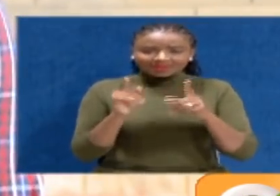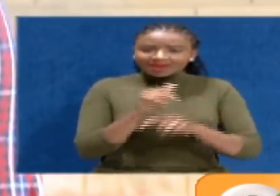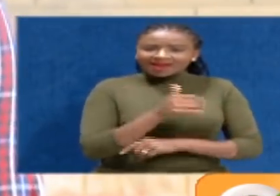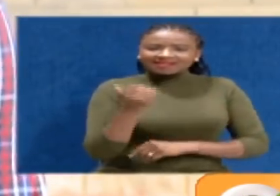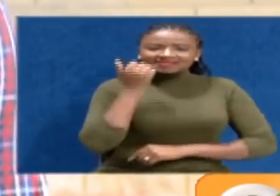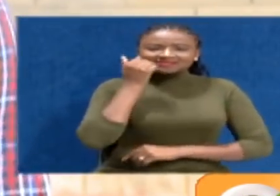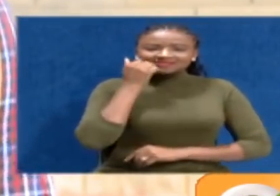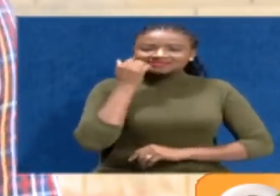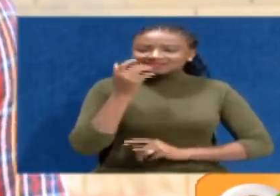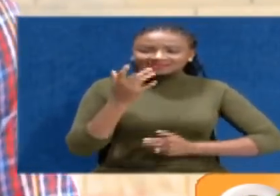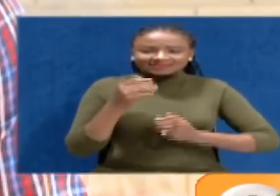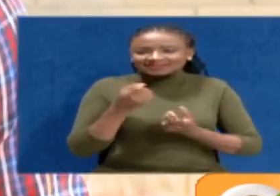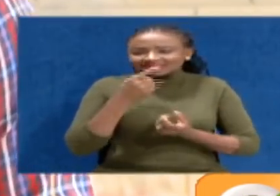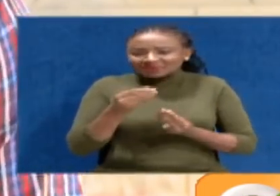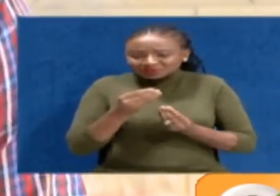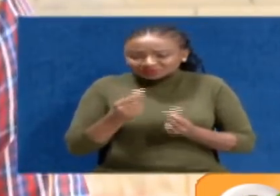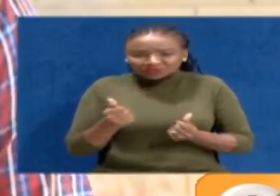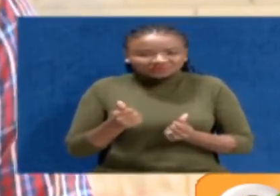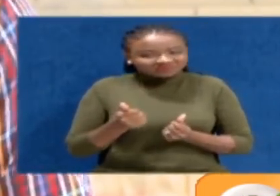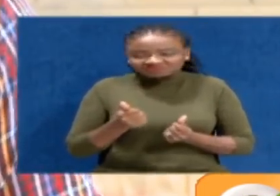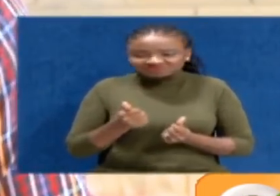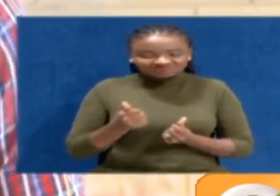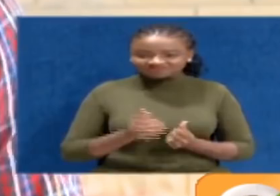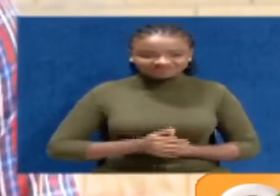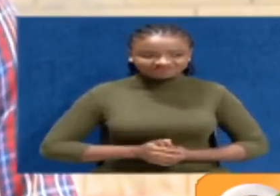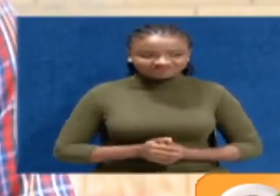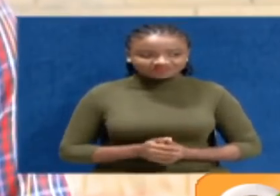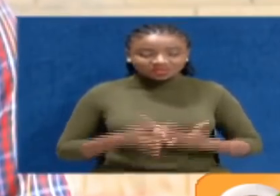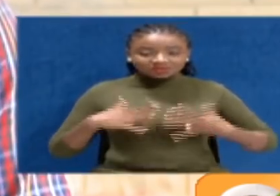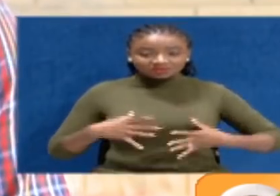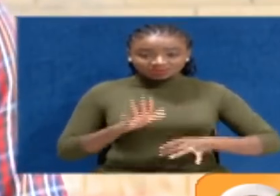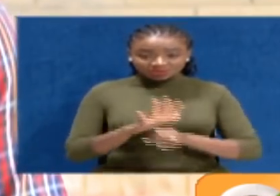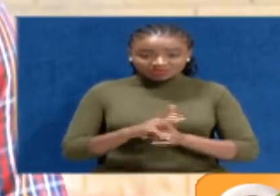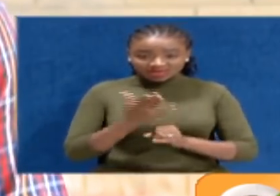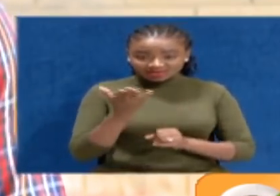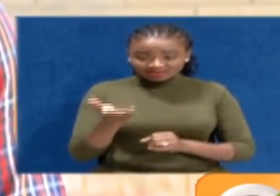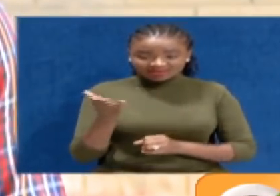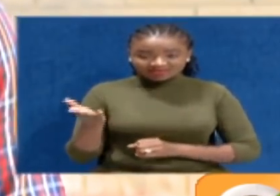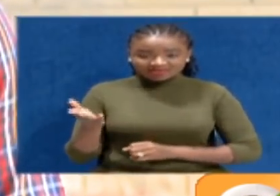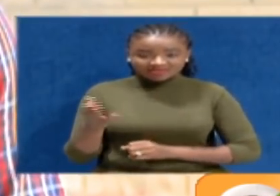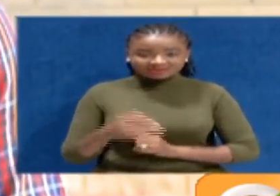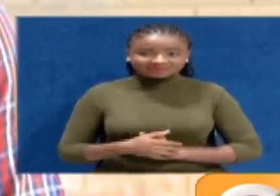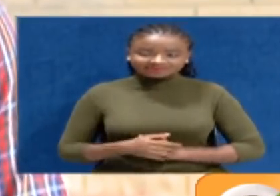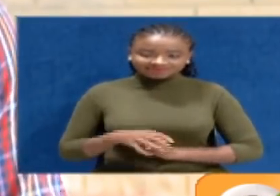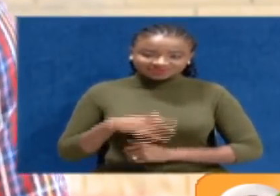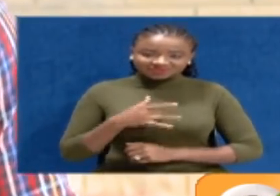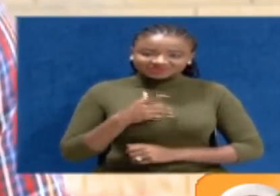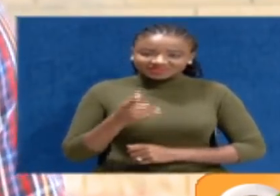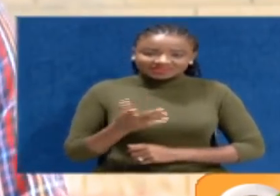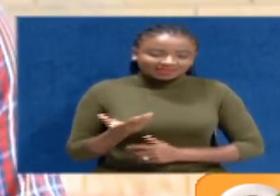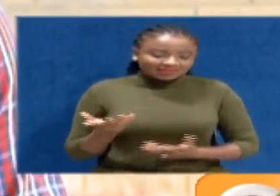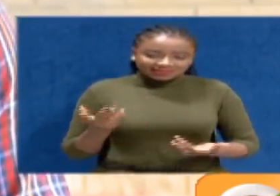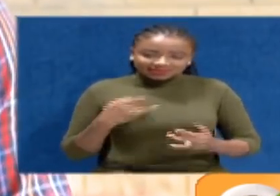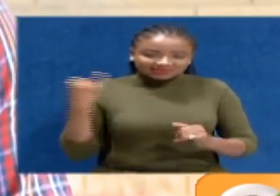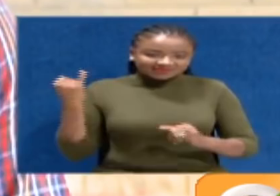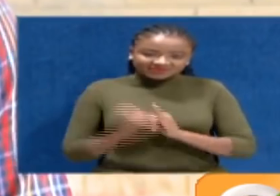are simply not treatable anymore. For many patients who come here, this is like the last hospital. In fact,